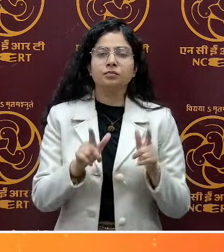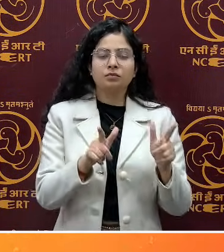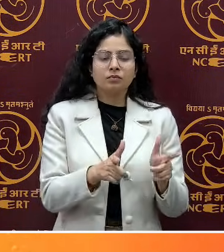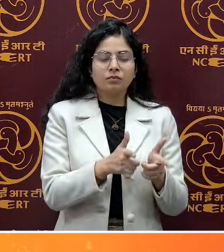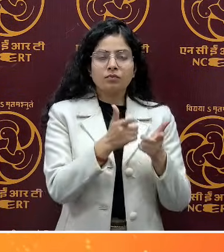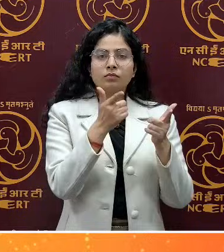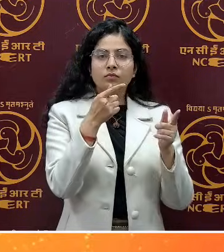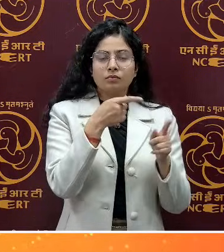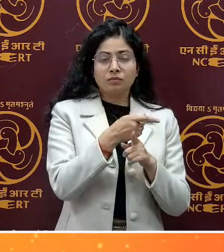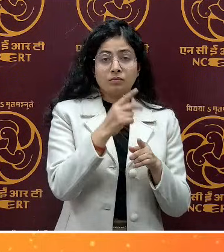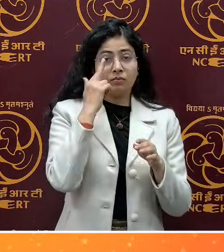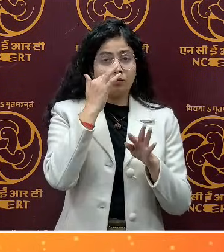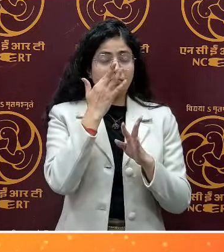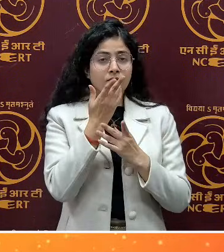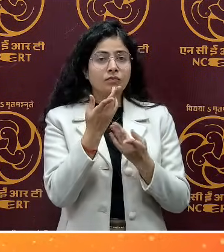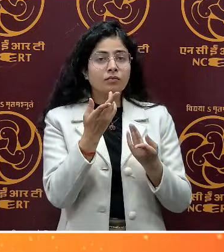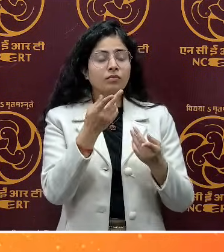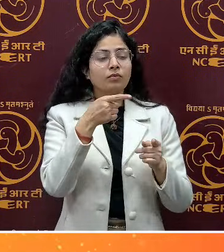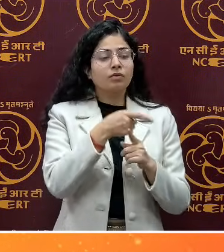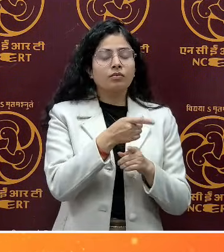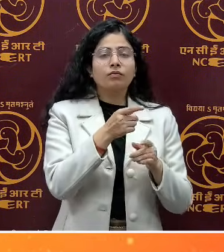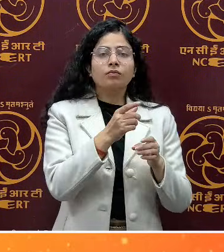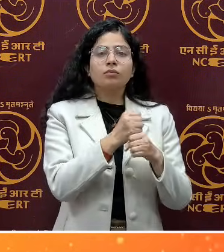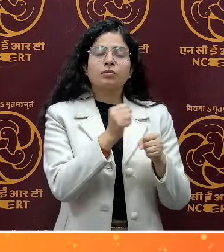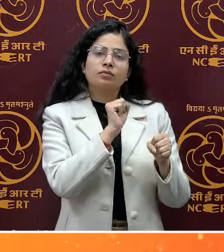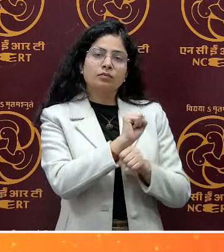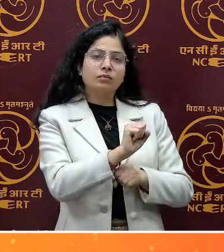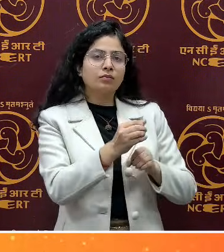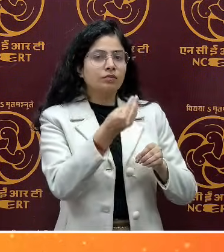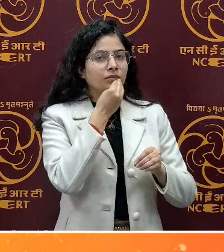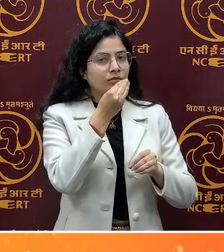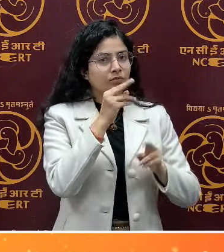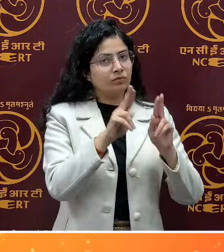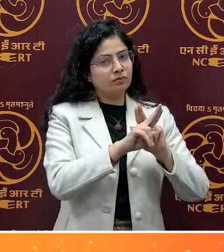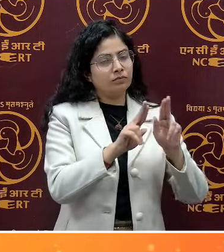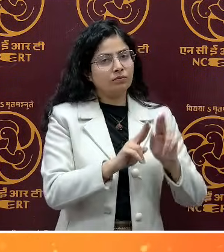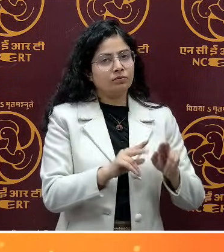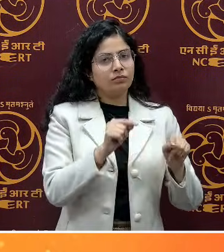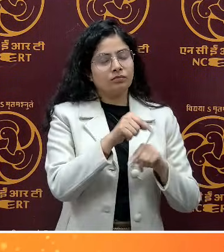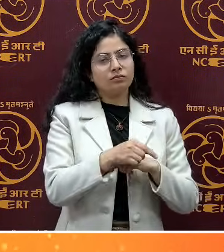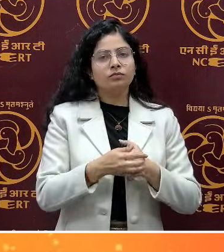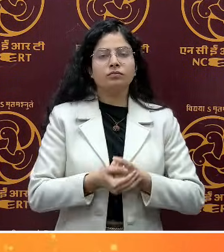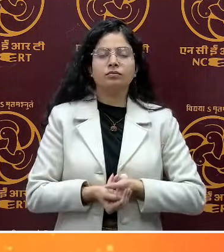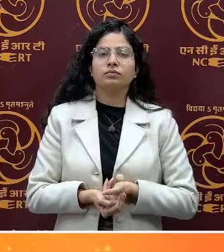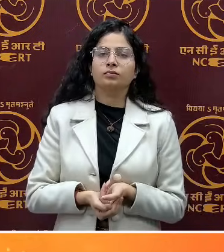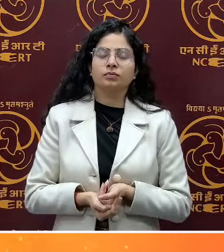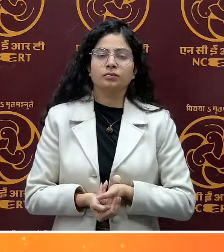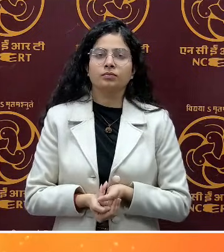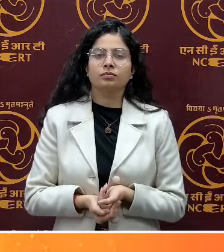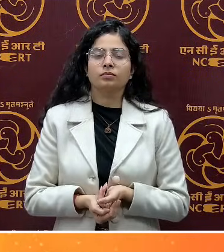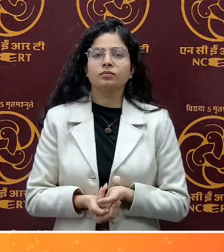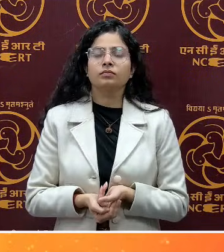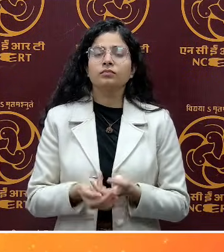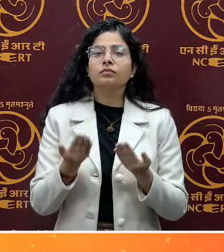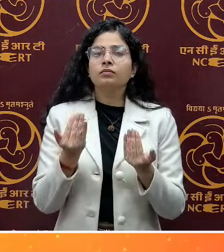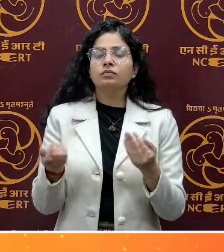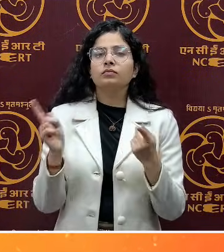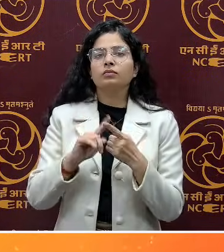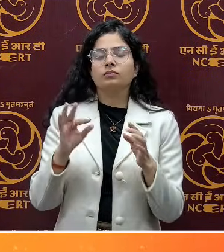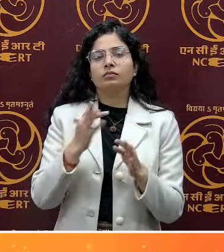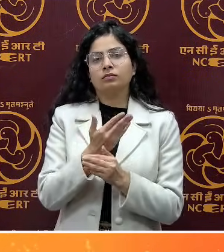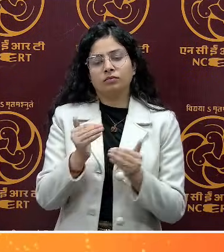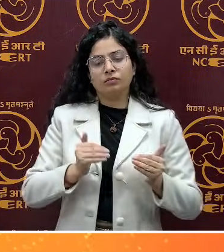are the producers because they are preparing their own food and also food for the other organism. Now what happens